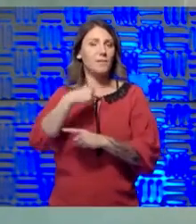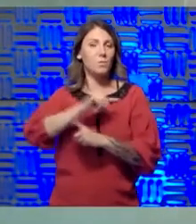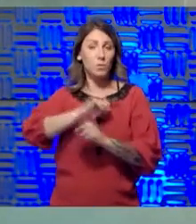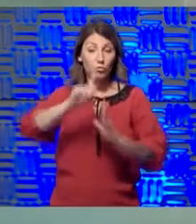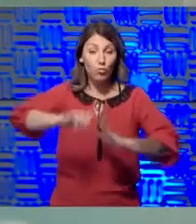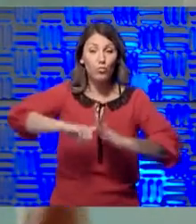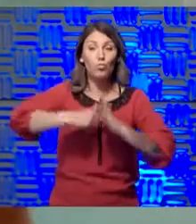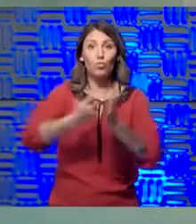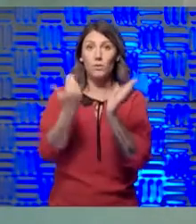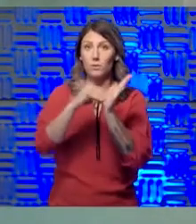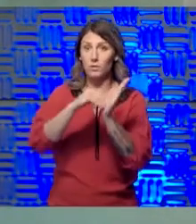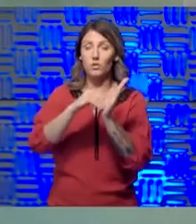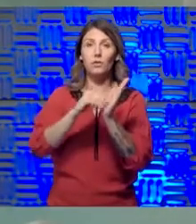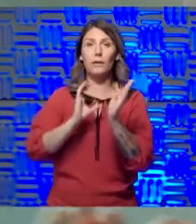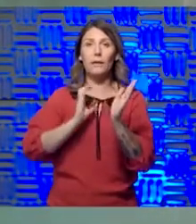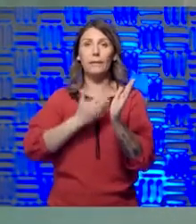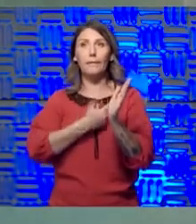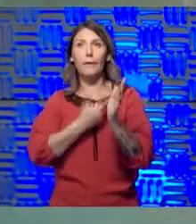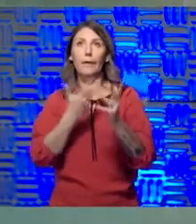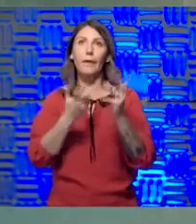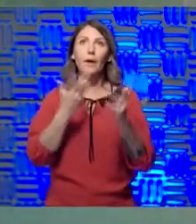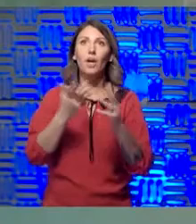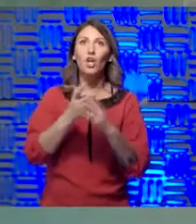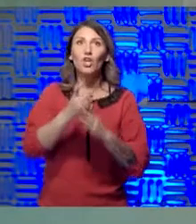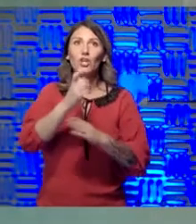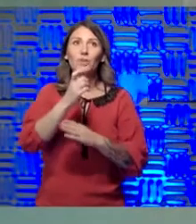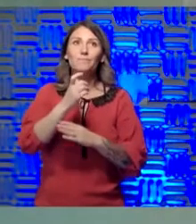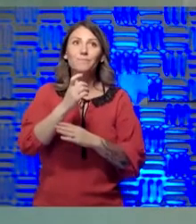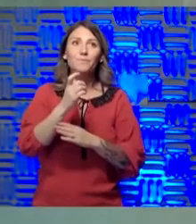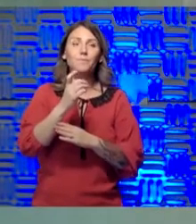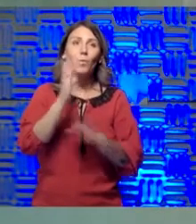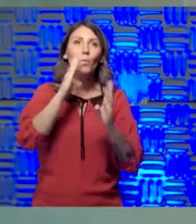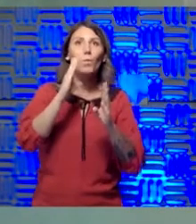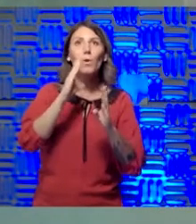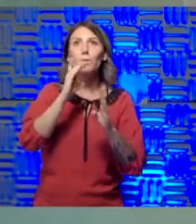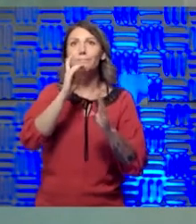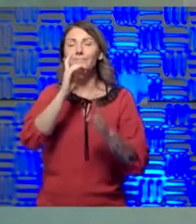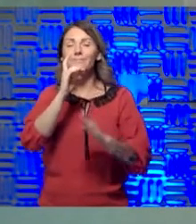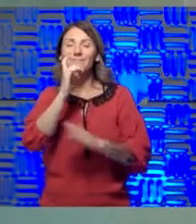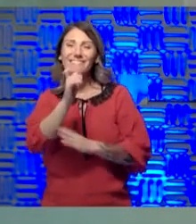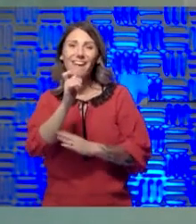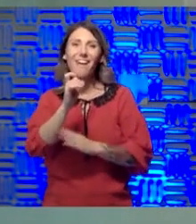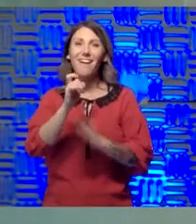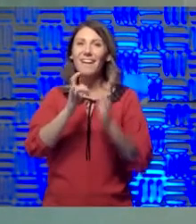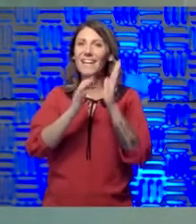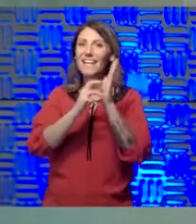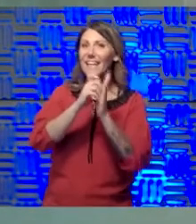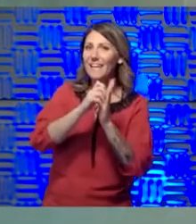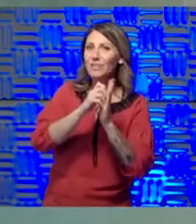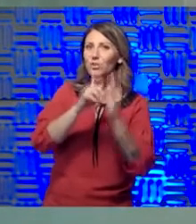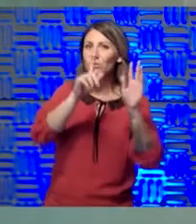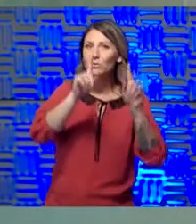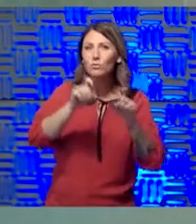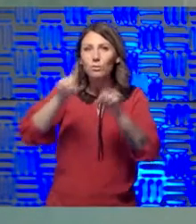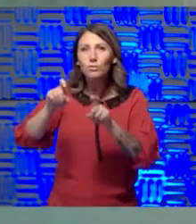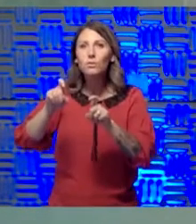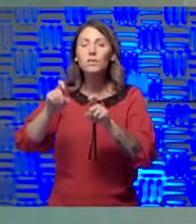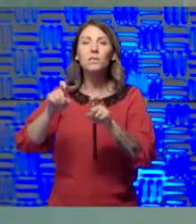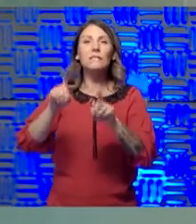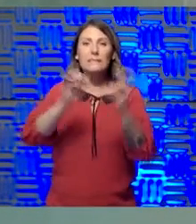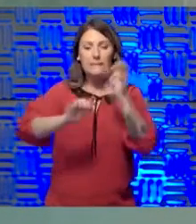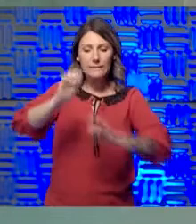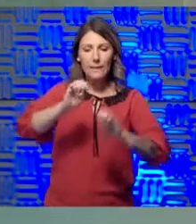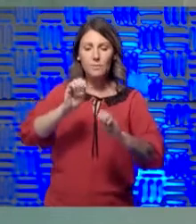reinitiating our kind of worried well non-cancer screening exams to really